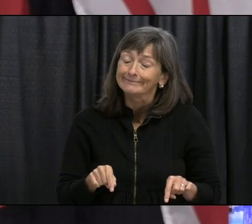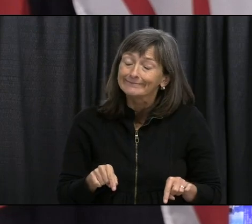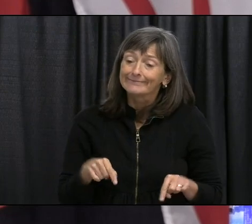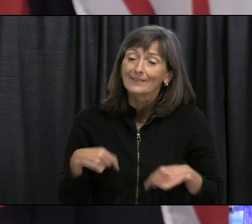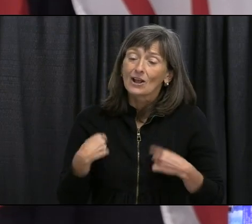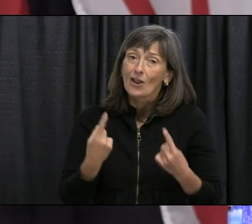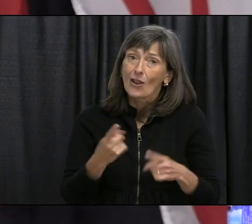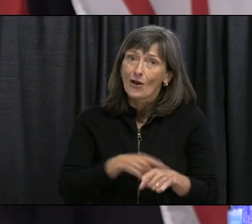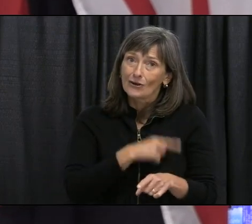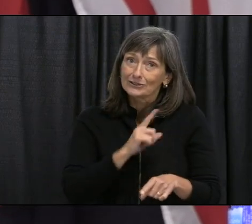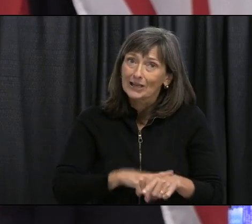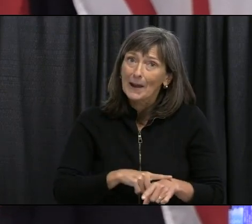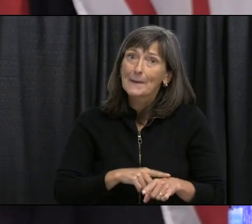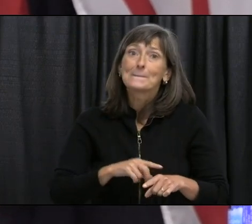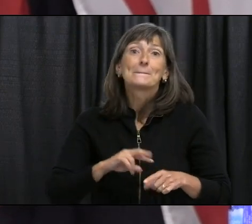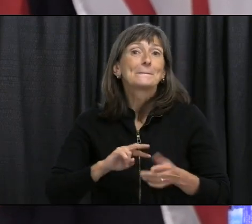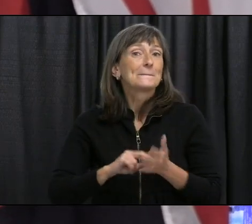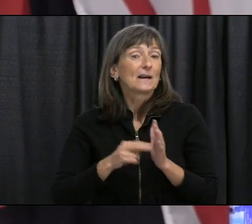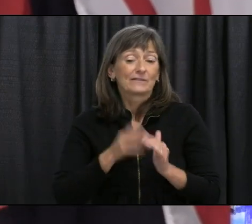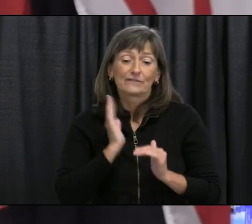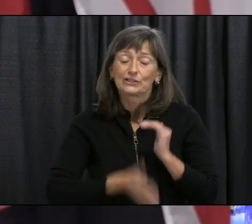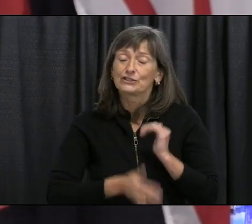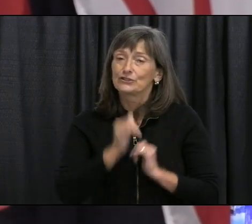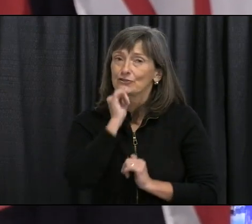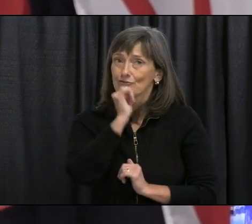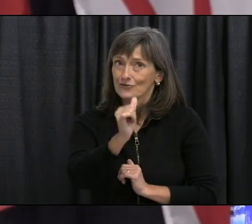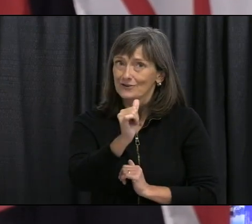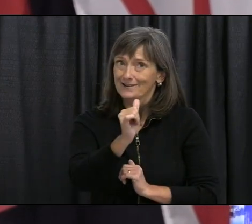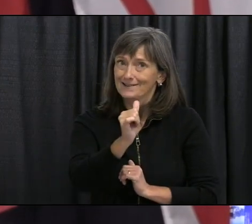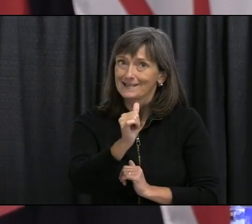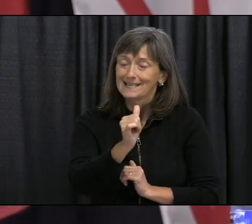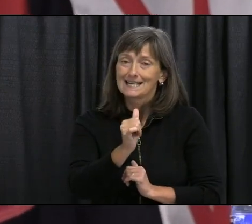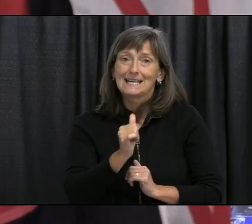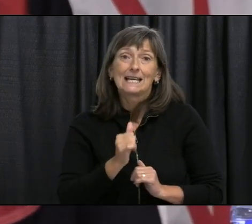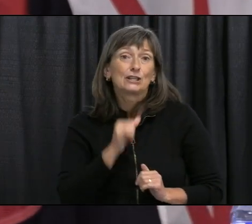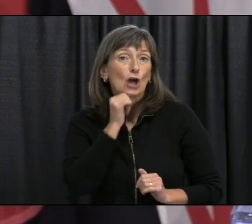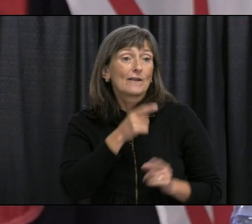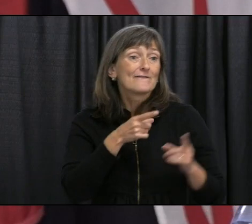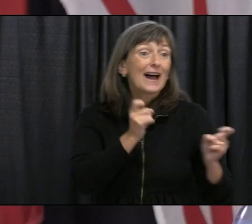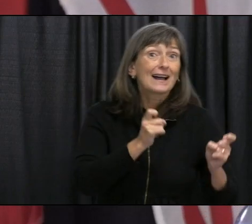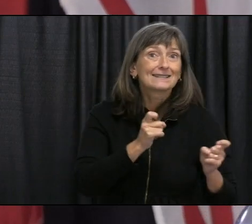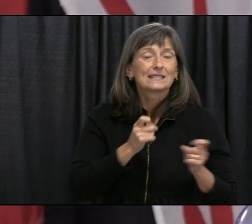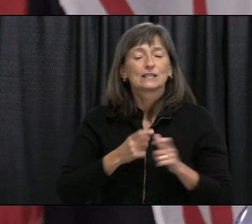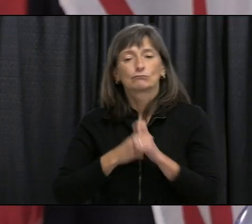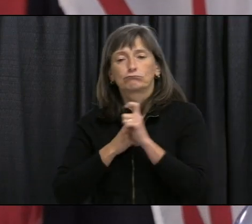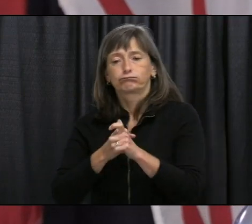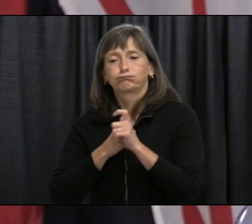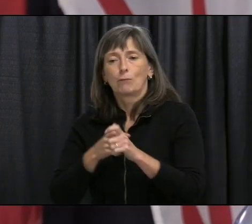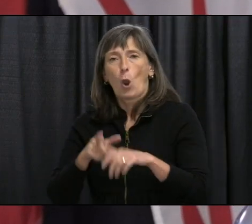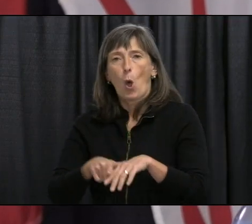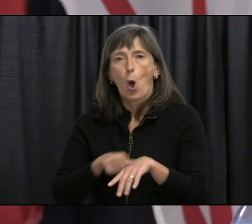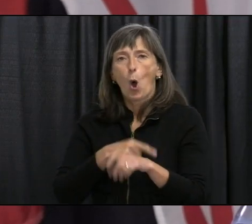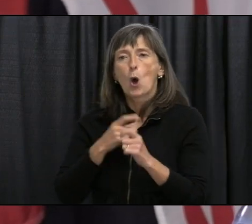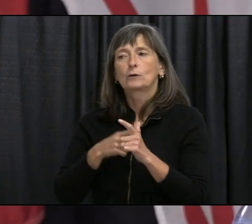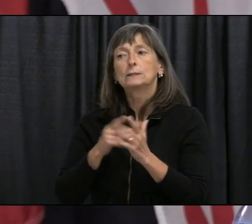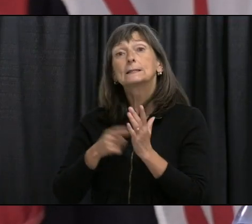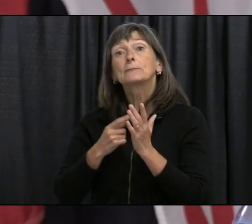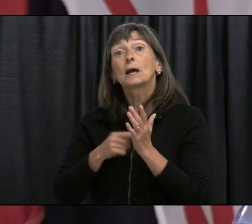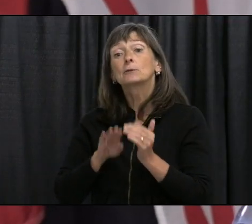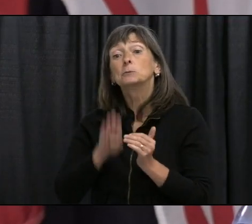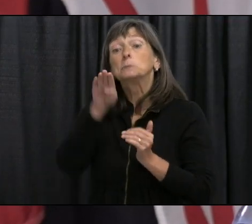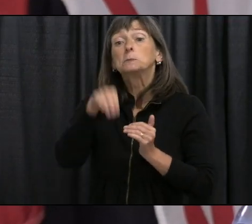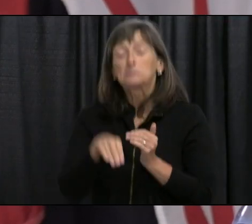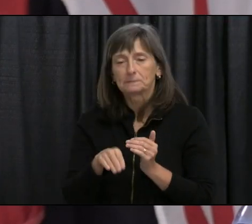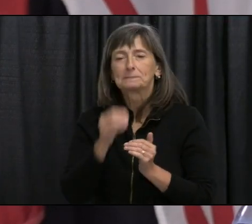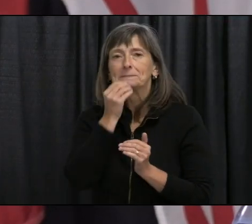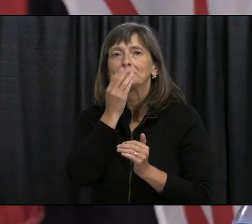is a marathon. I would argue a marathon with hurdles. It's not a sprint, and we need to bear that in mind. The province